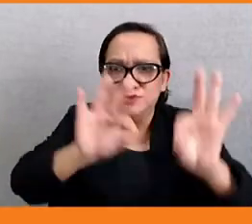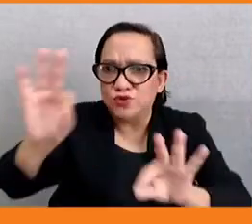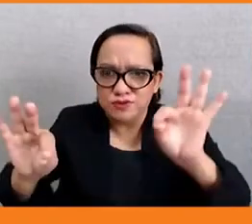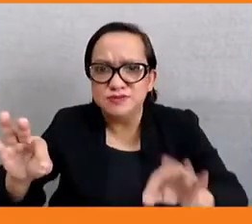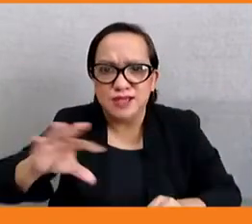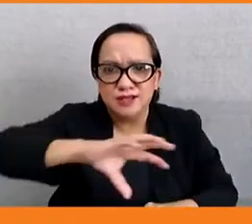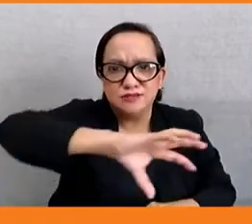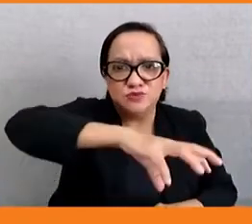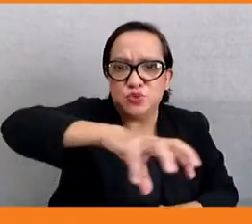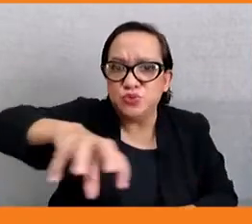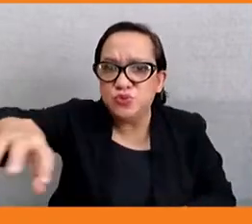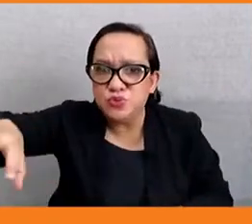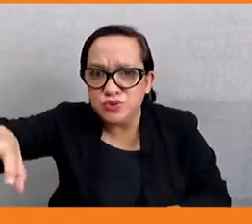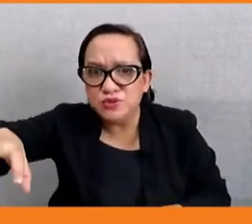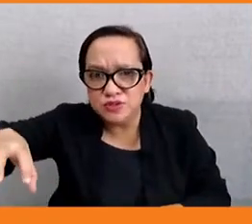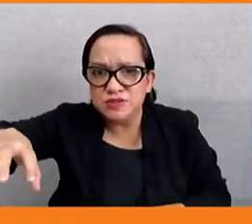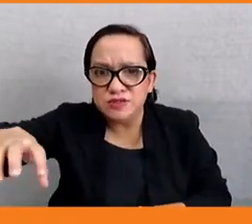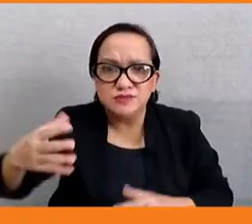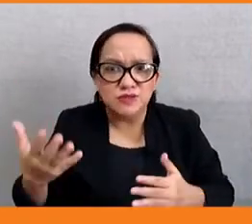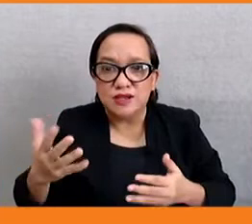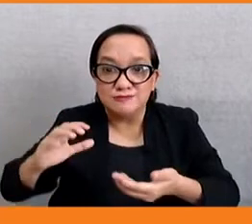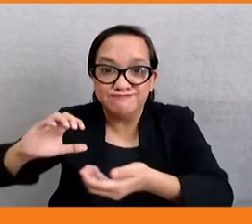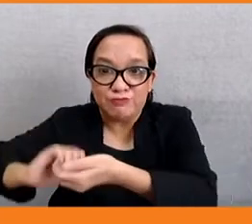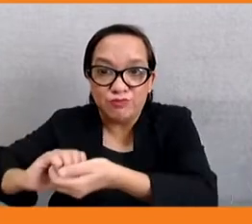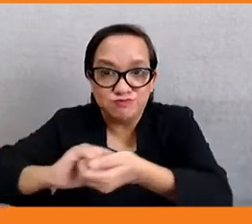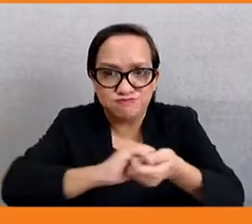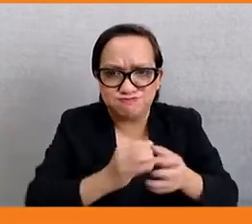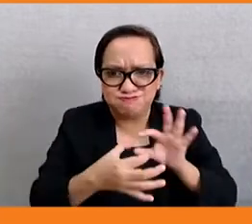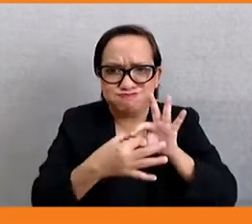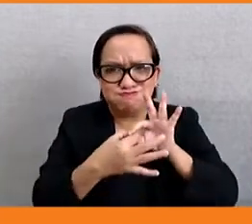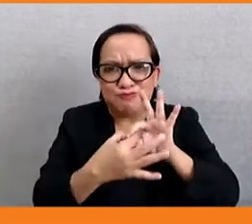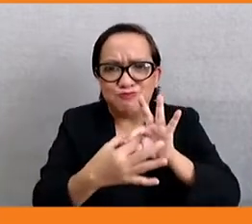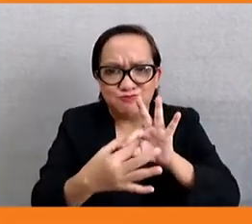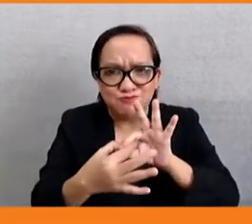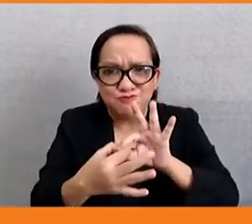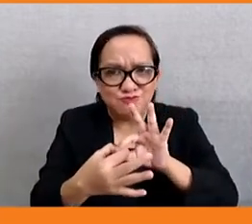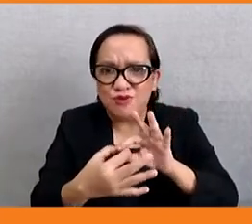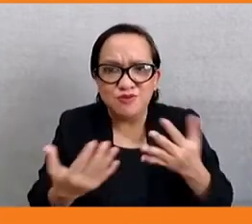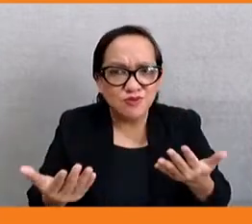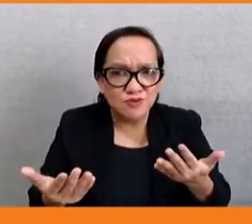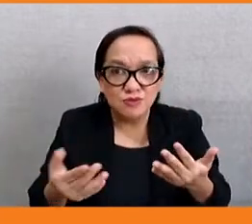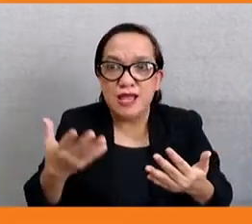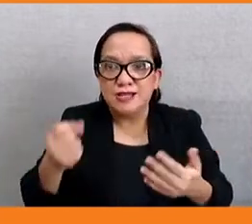development partners through multiple online and in-person forums and platforms.